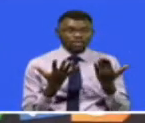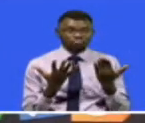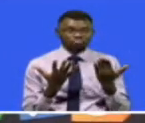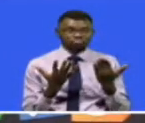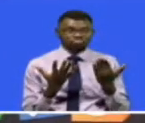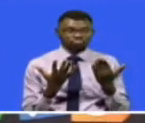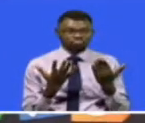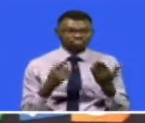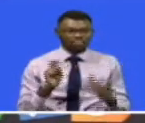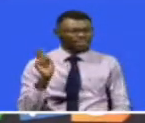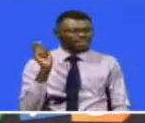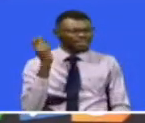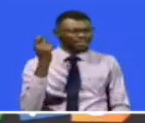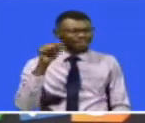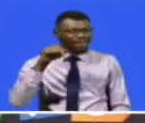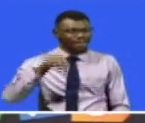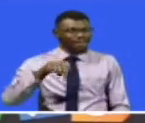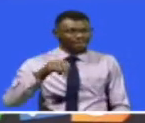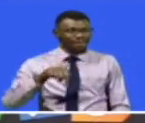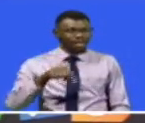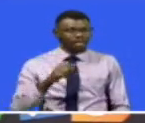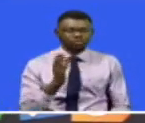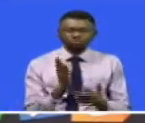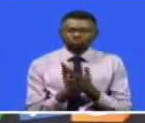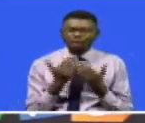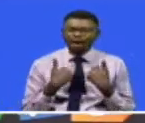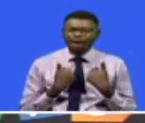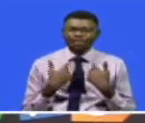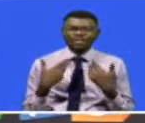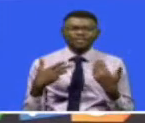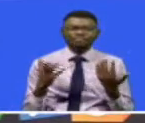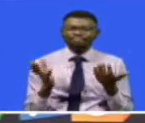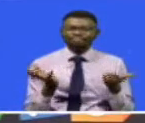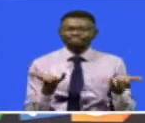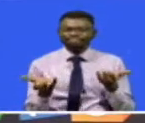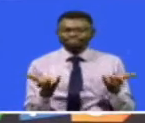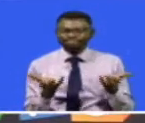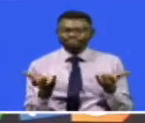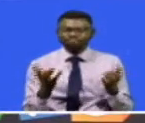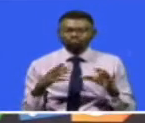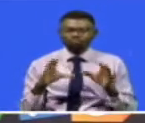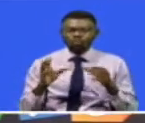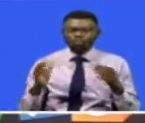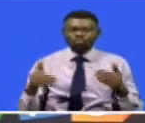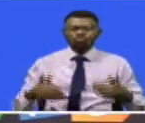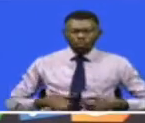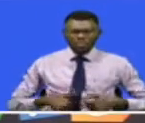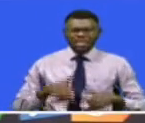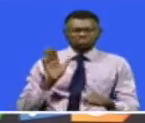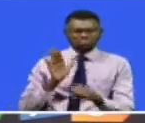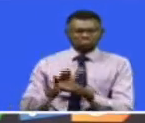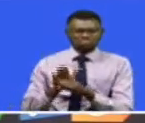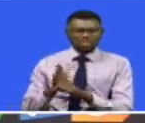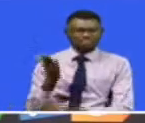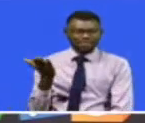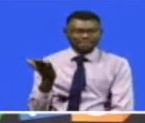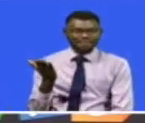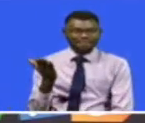specifically talking about Kenya, that it has such a young and entrepreneurial community and a population where